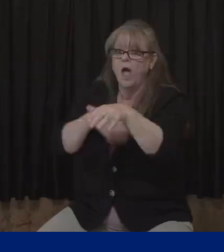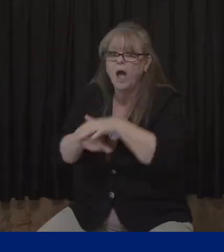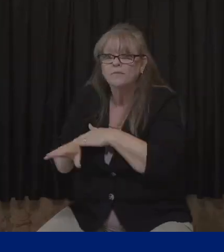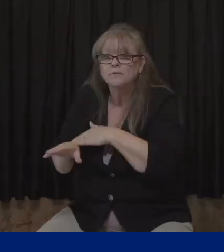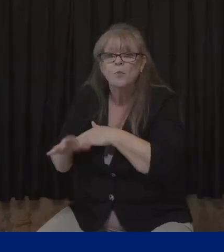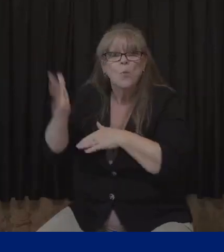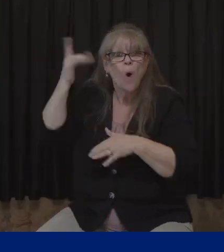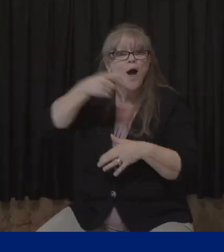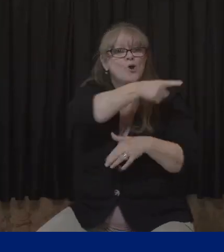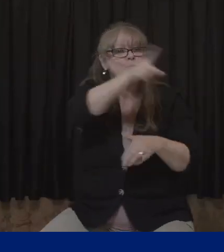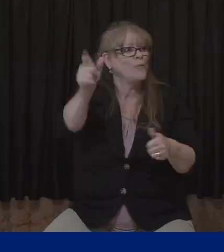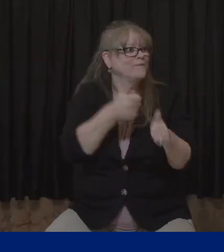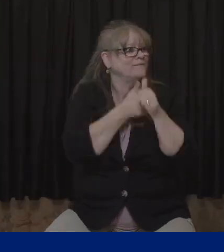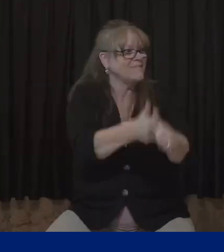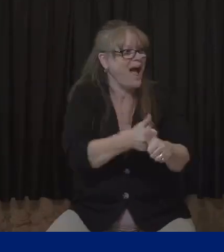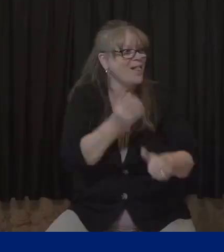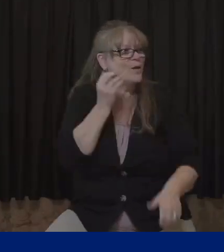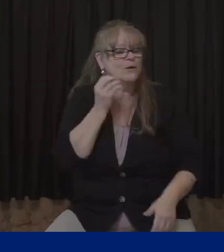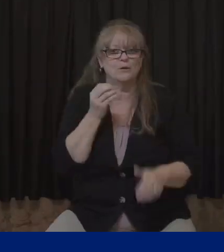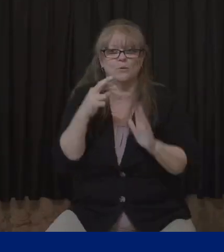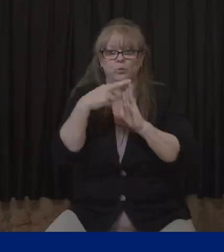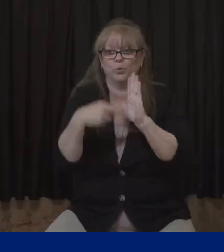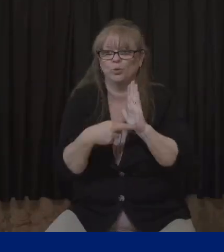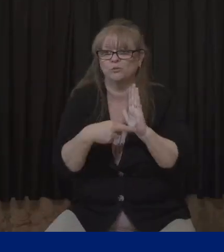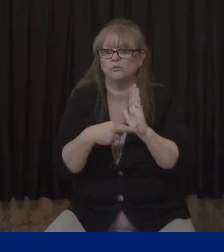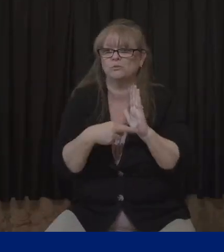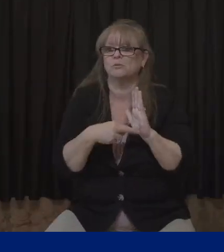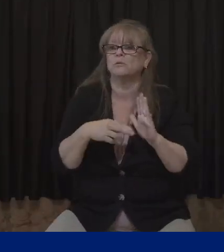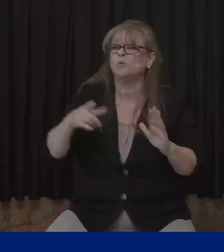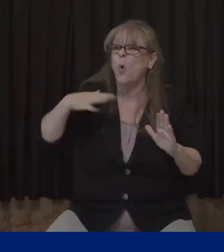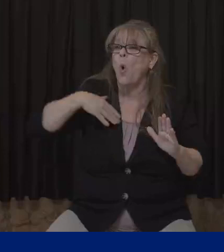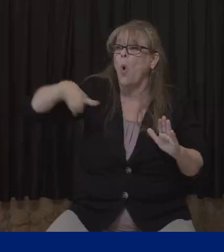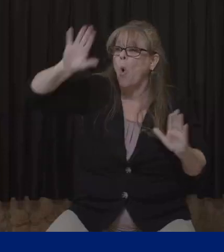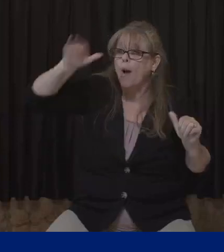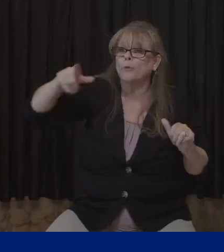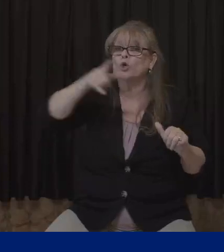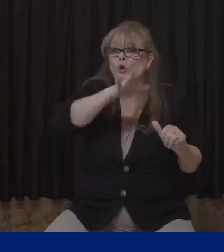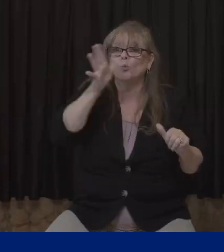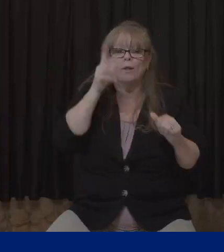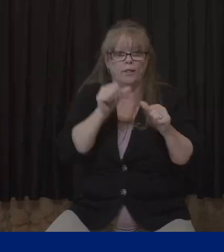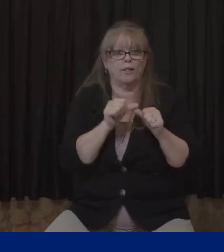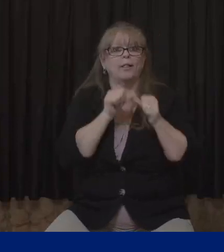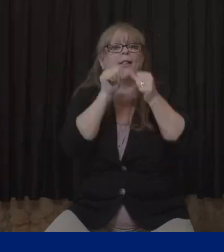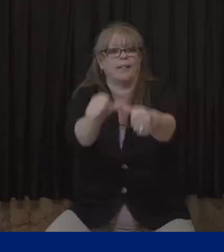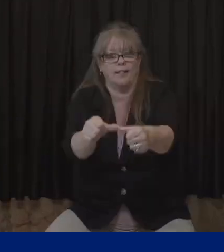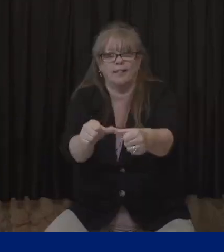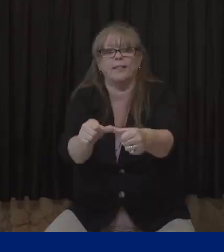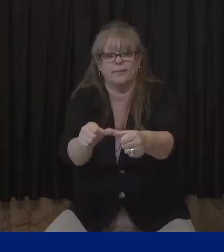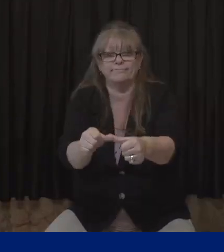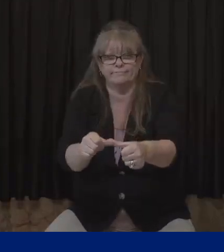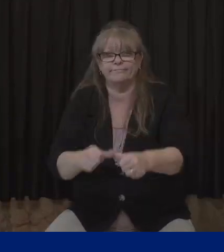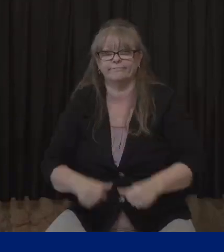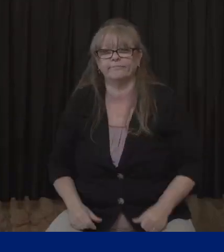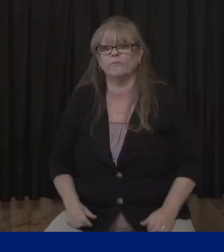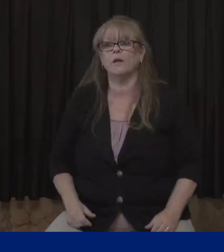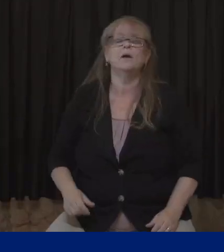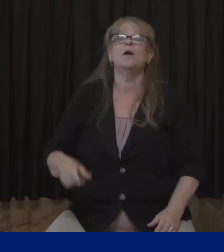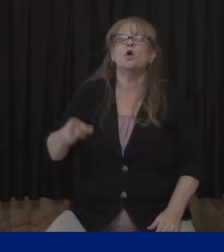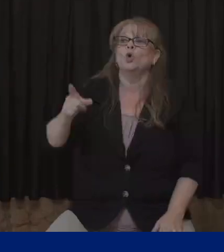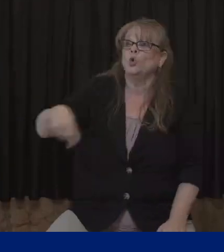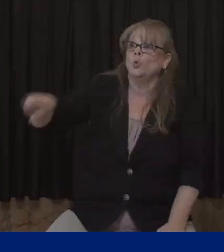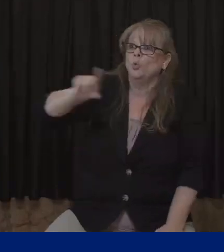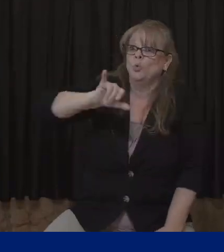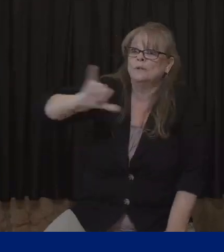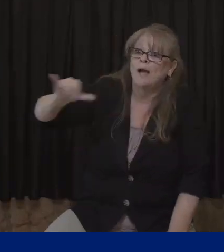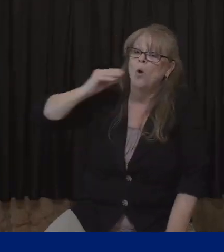faith that you will be successful in this next phase. We no longer need a stay-at-home order across the whole